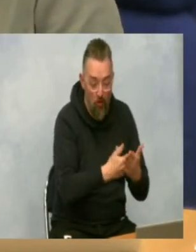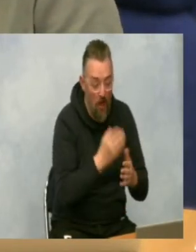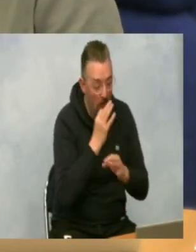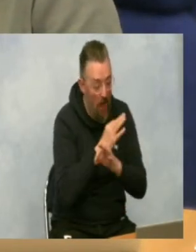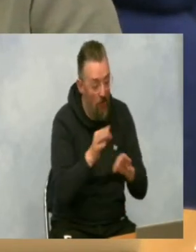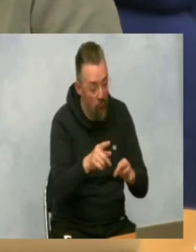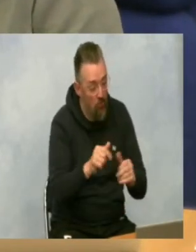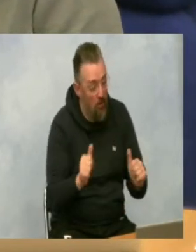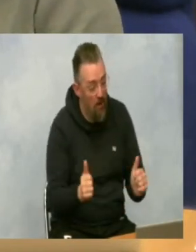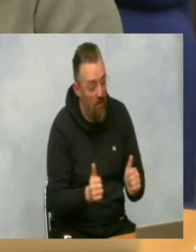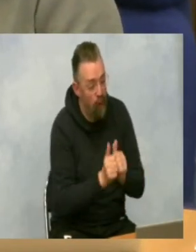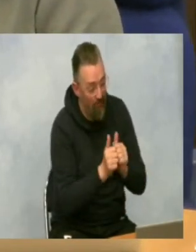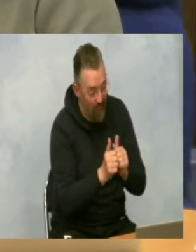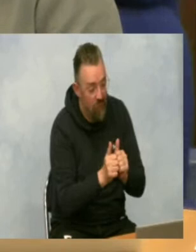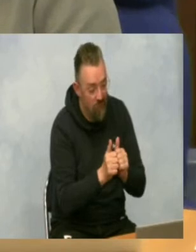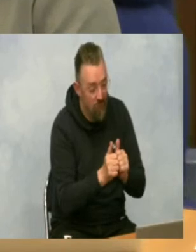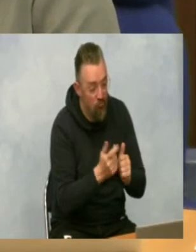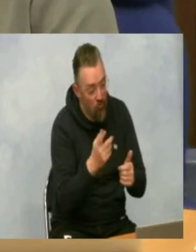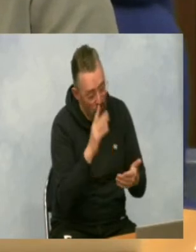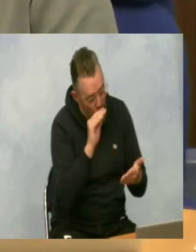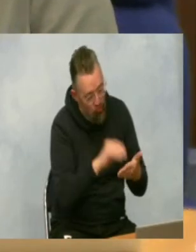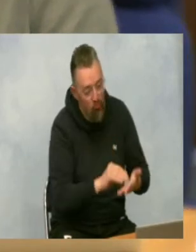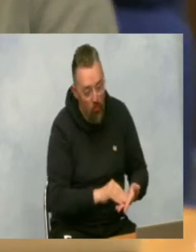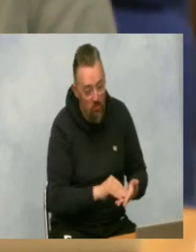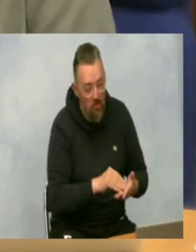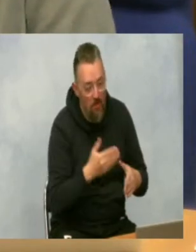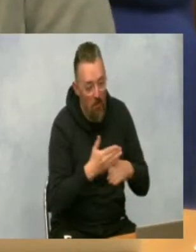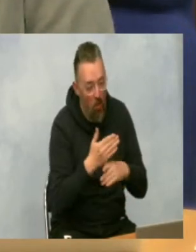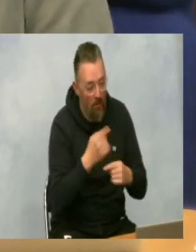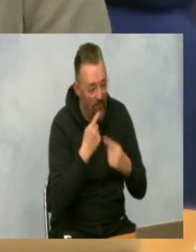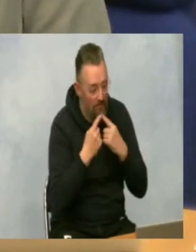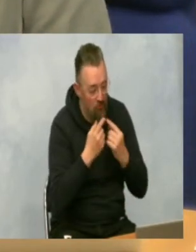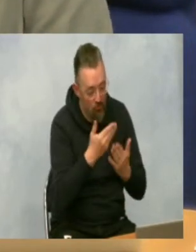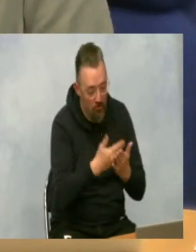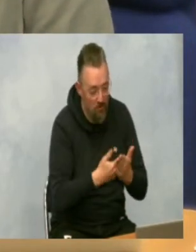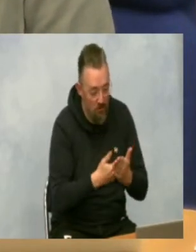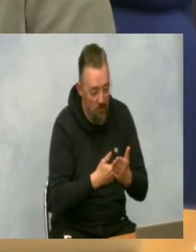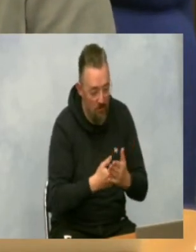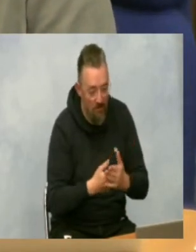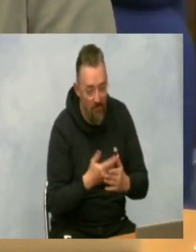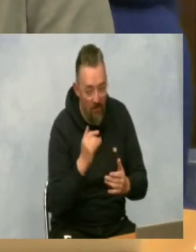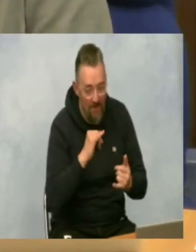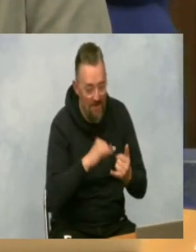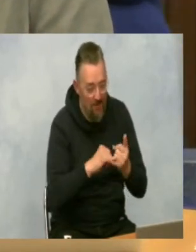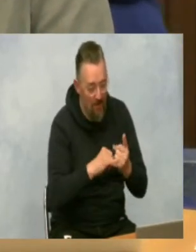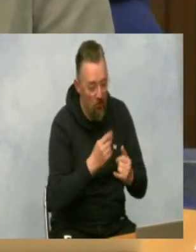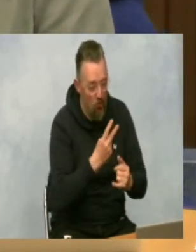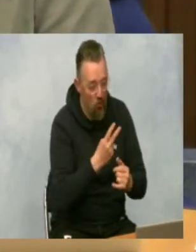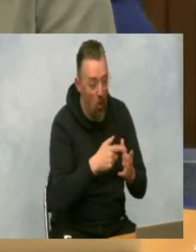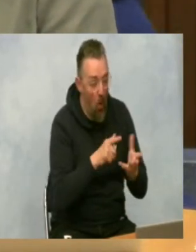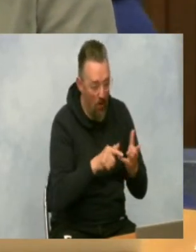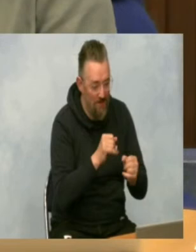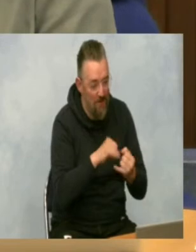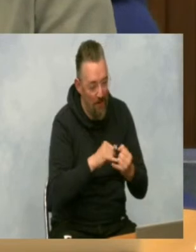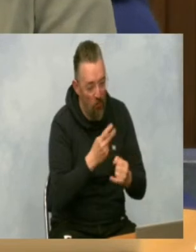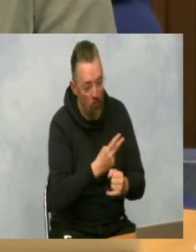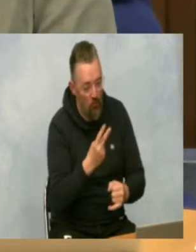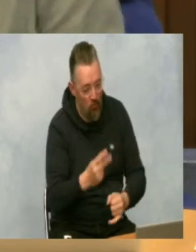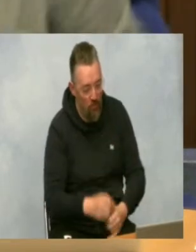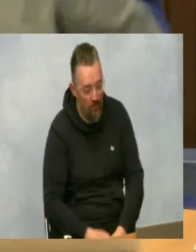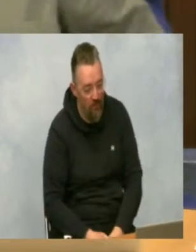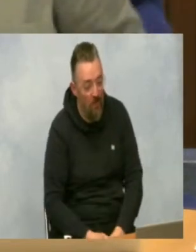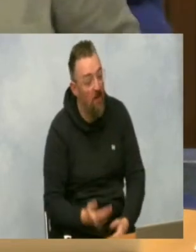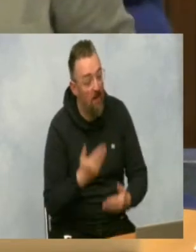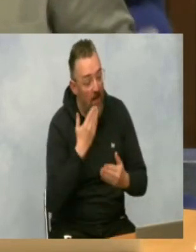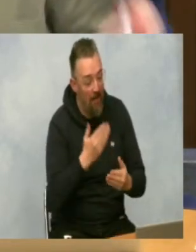to approve the recommendation to note the employment information for the resource for August and September 22. Thank you. Thanks,